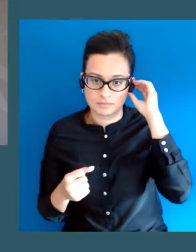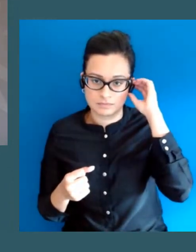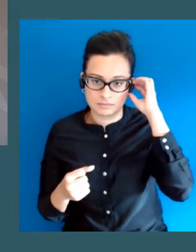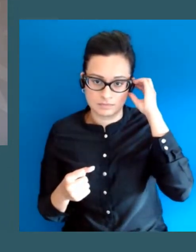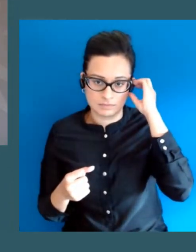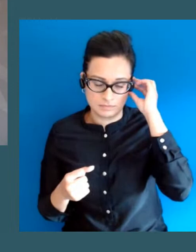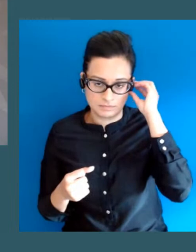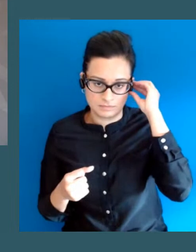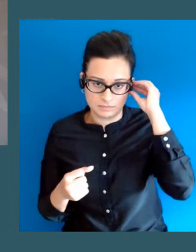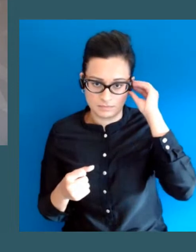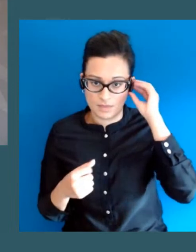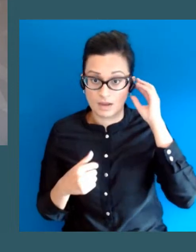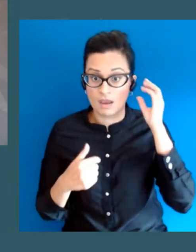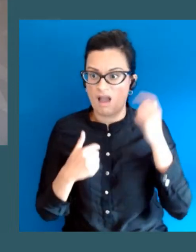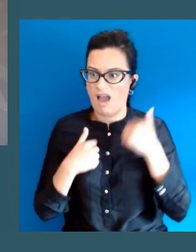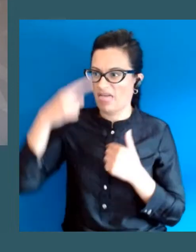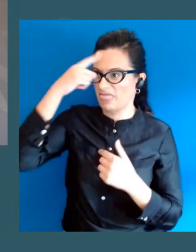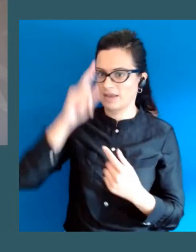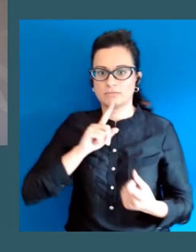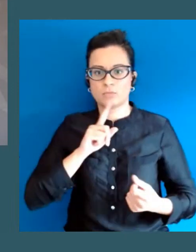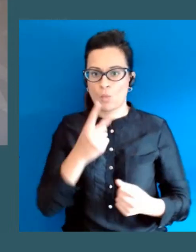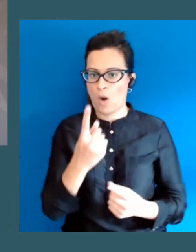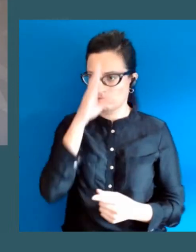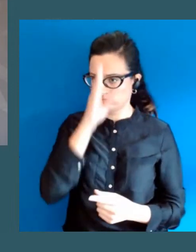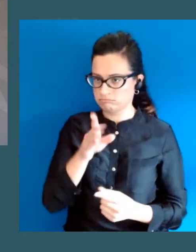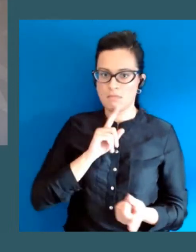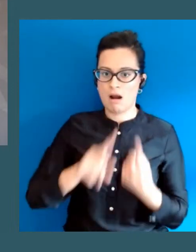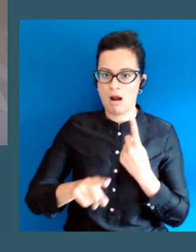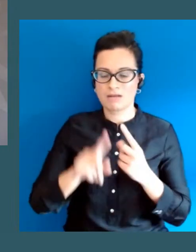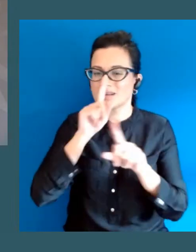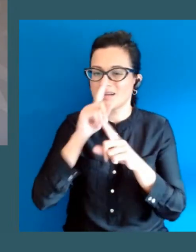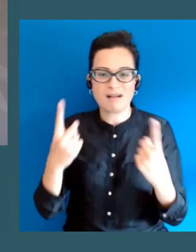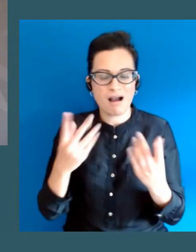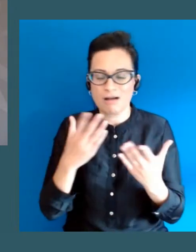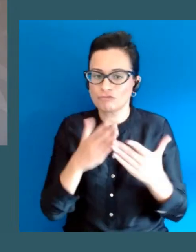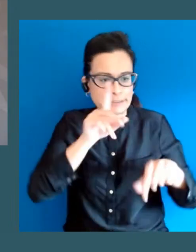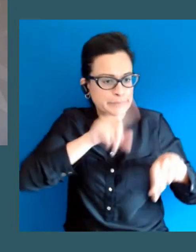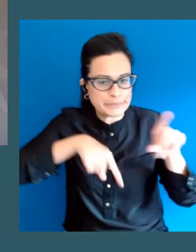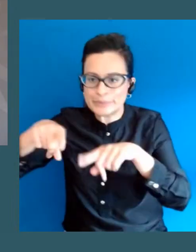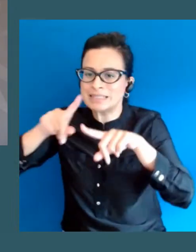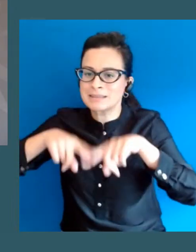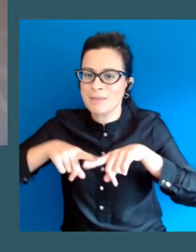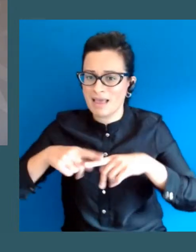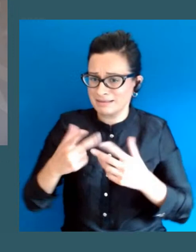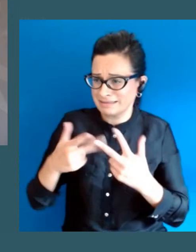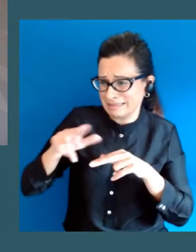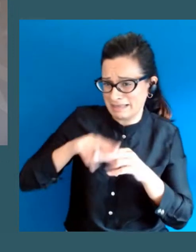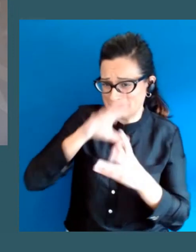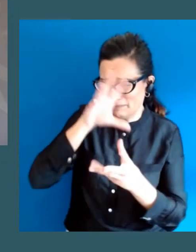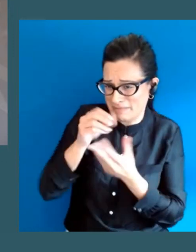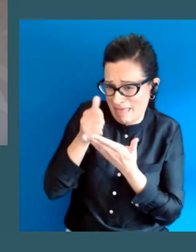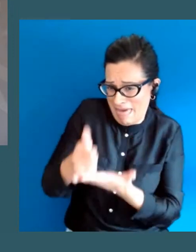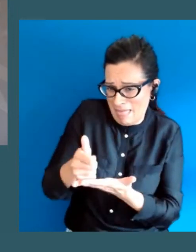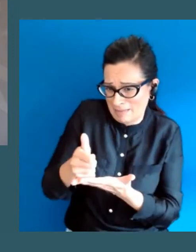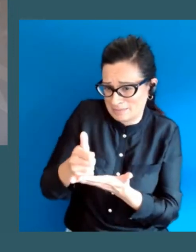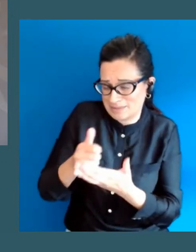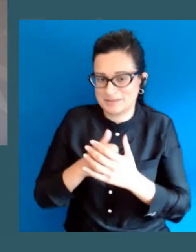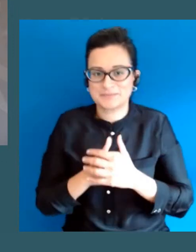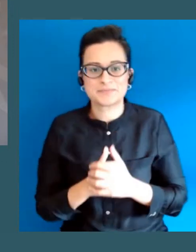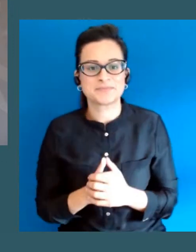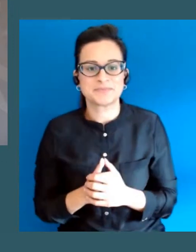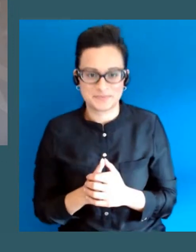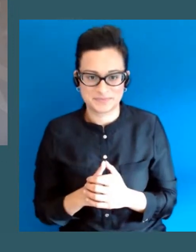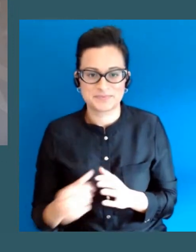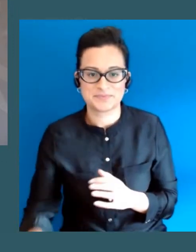straightforward situation to be advising on, really, if that helps. No, definitely it's complex. Exactly.